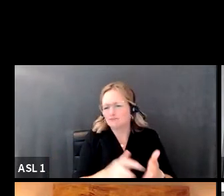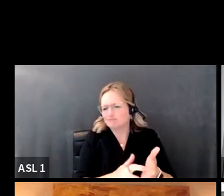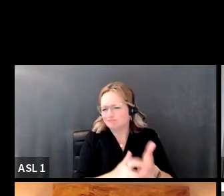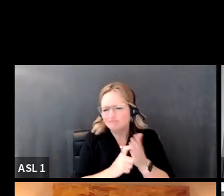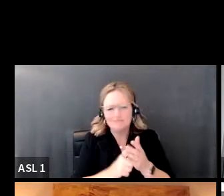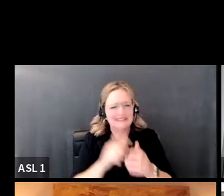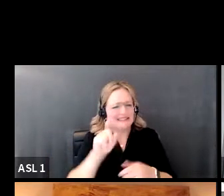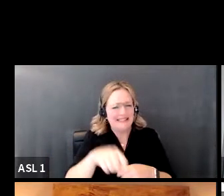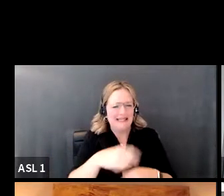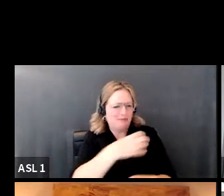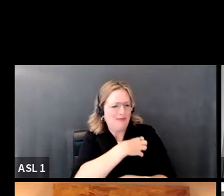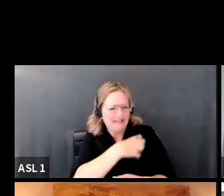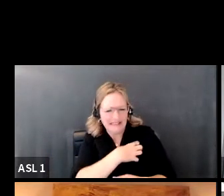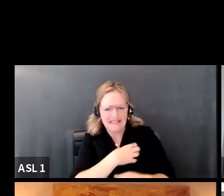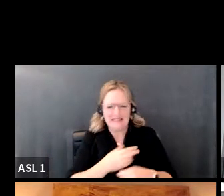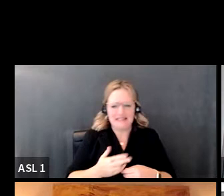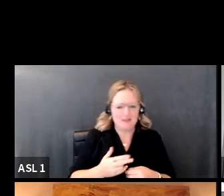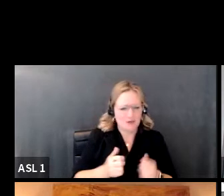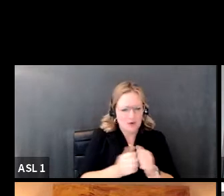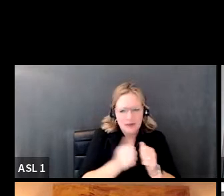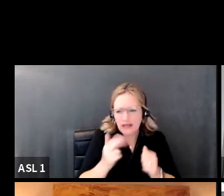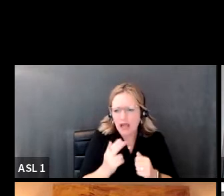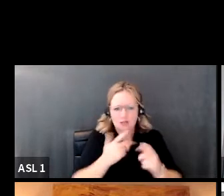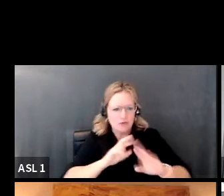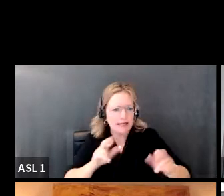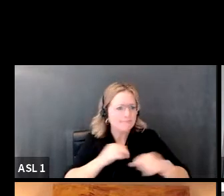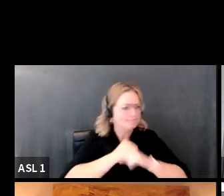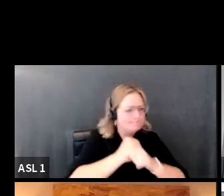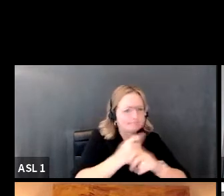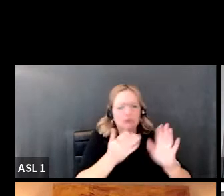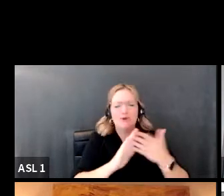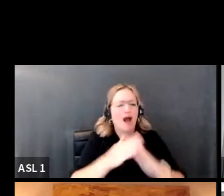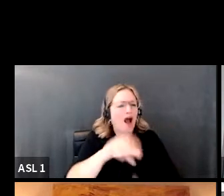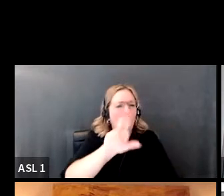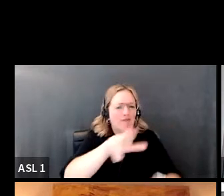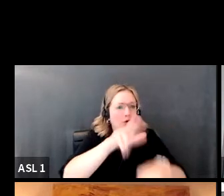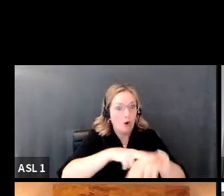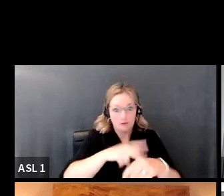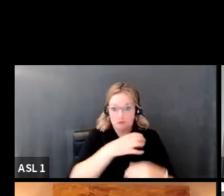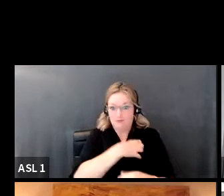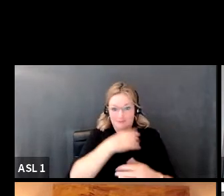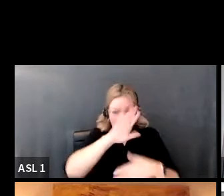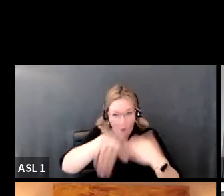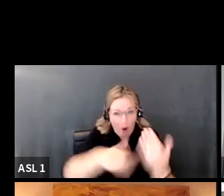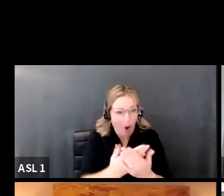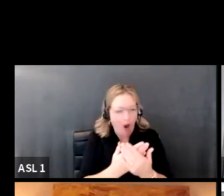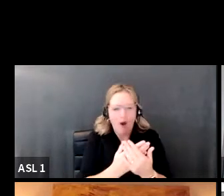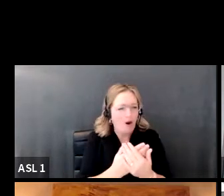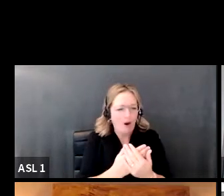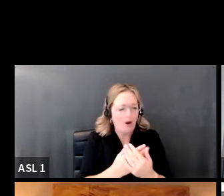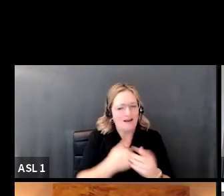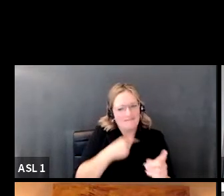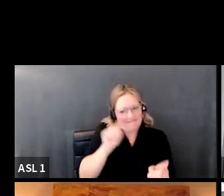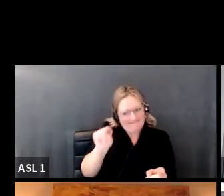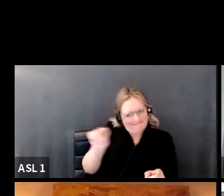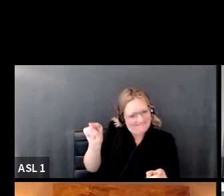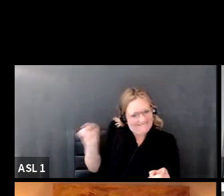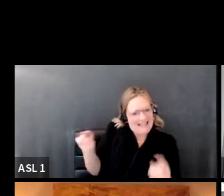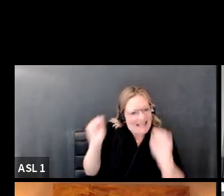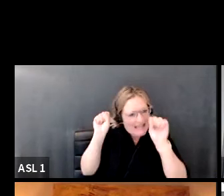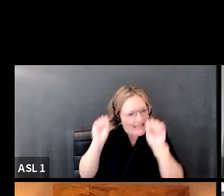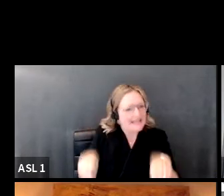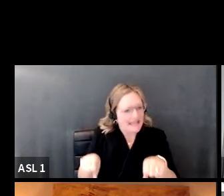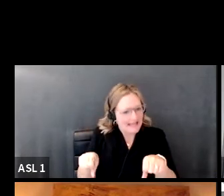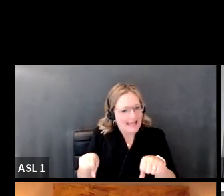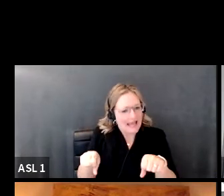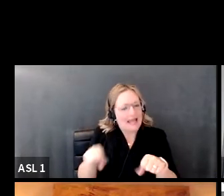officers but really to have that that bundled approach where you can have a police officer and or